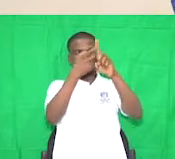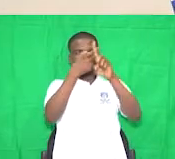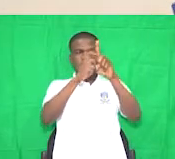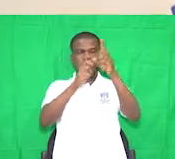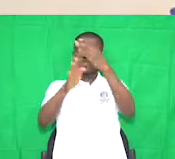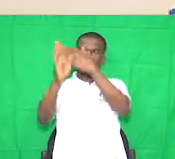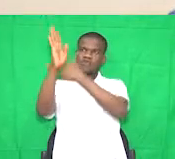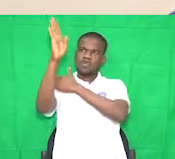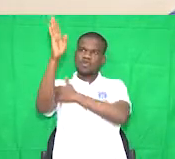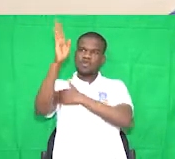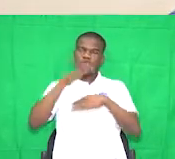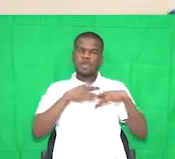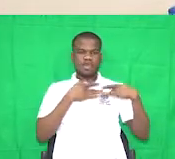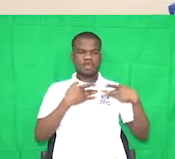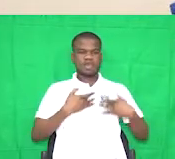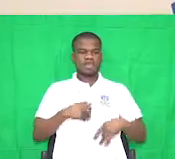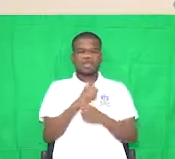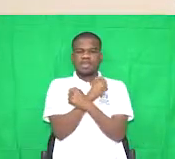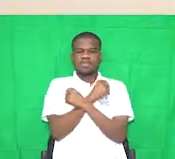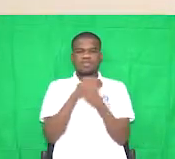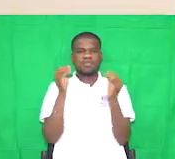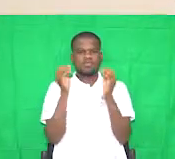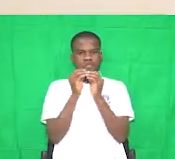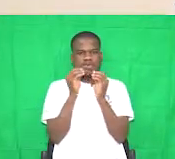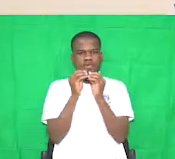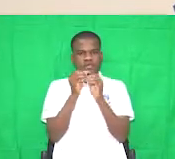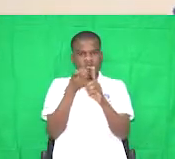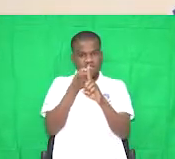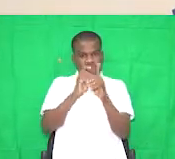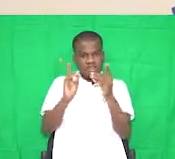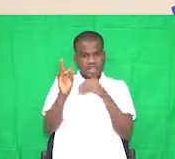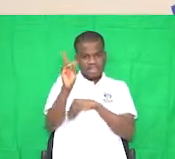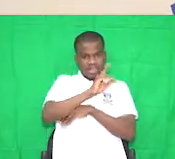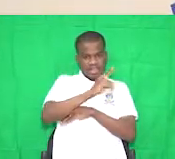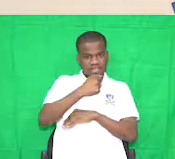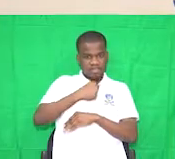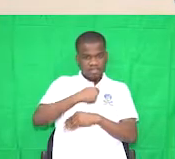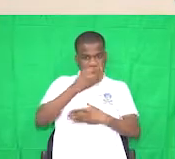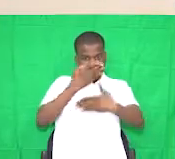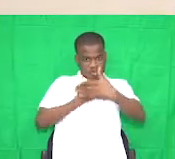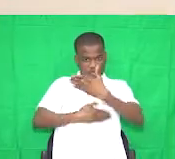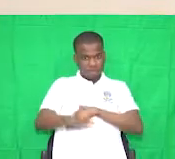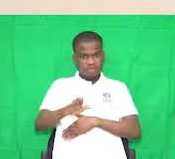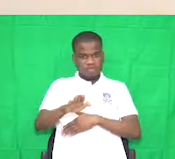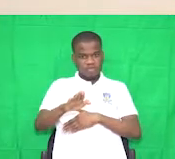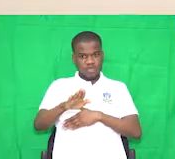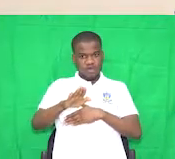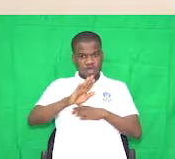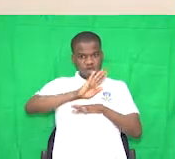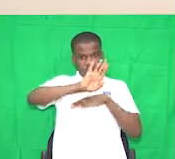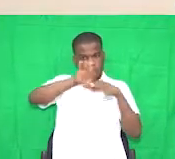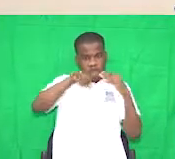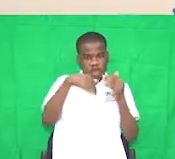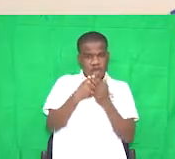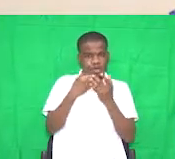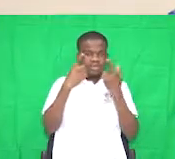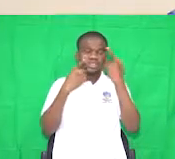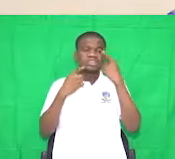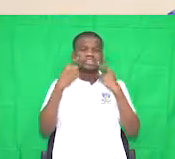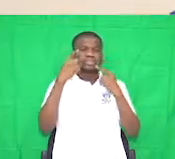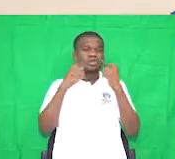so dear to my heart. From the day I was born, you interpret all my cries